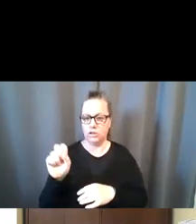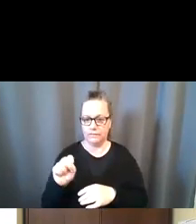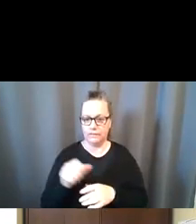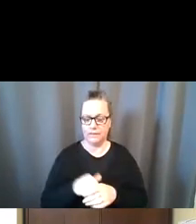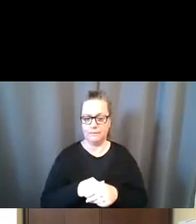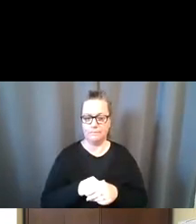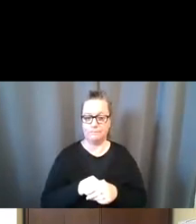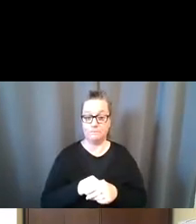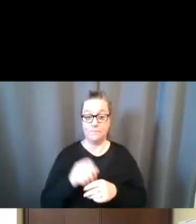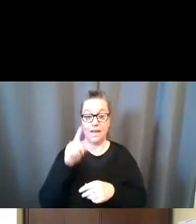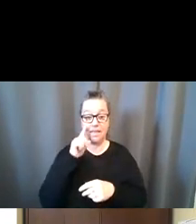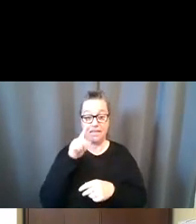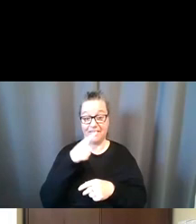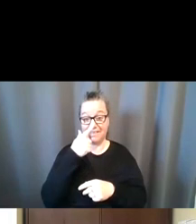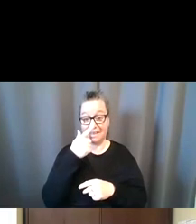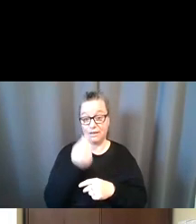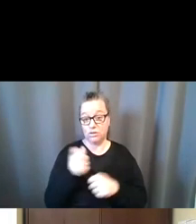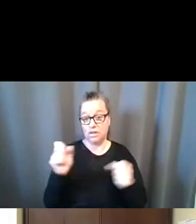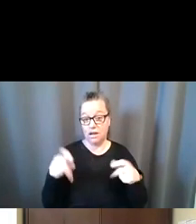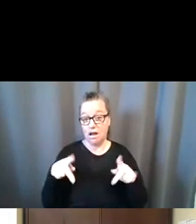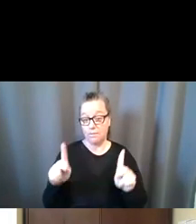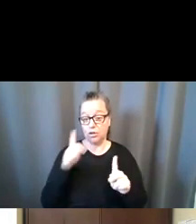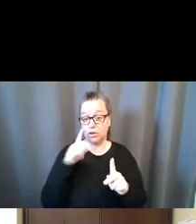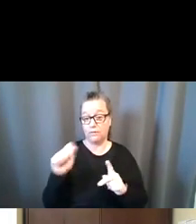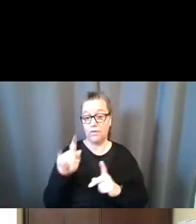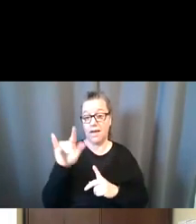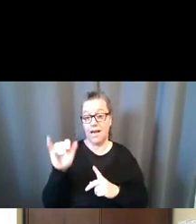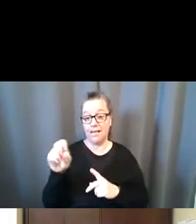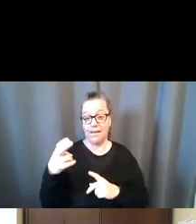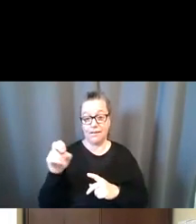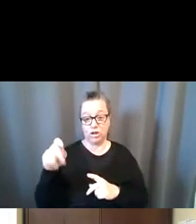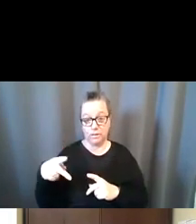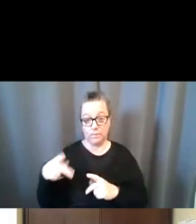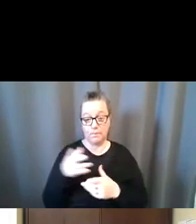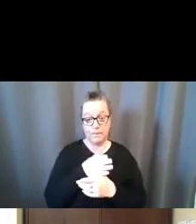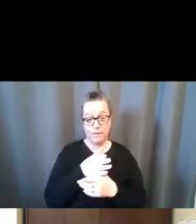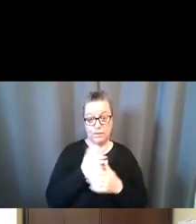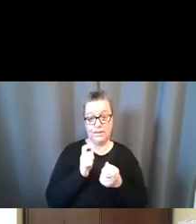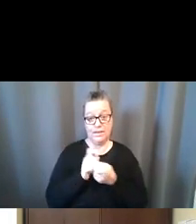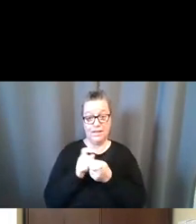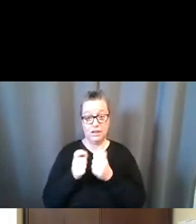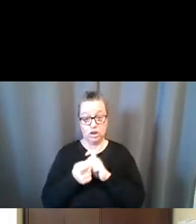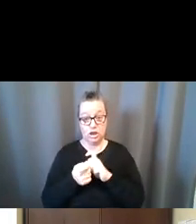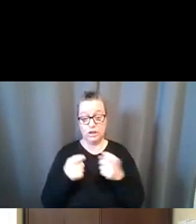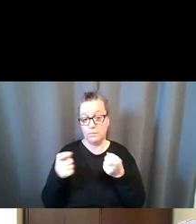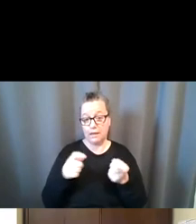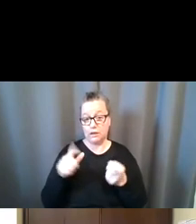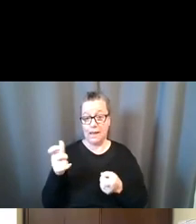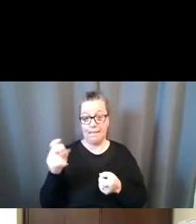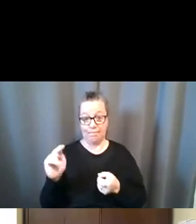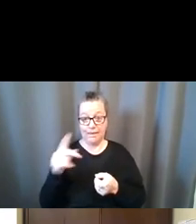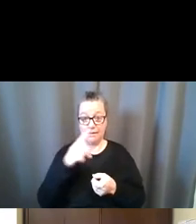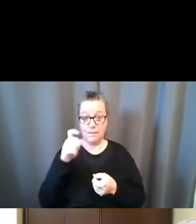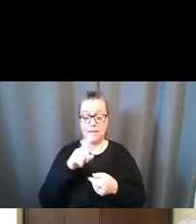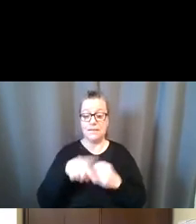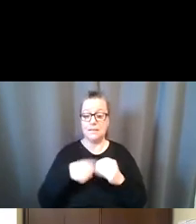think this is a pretty interesting opportunity for the allyship between change management and the lean profession, because it's about